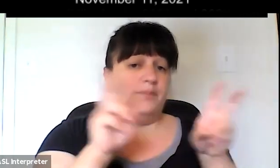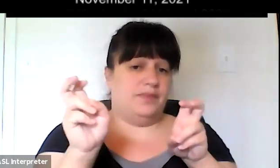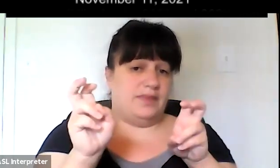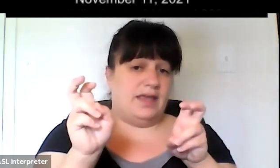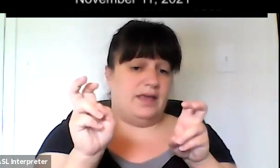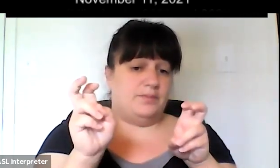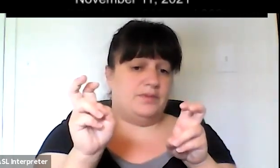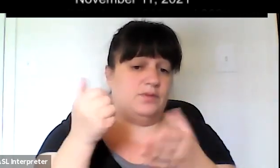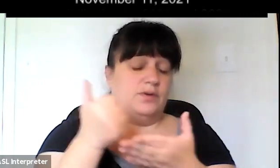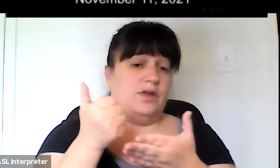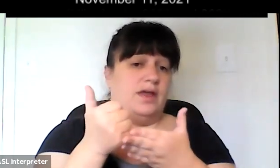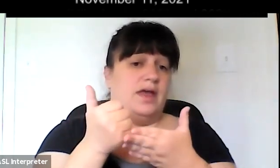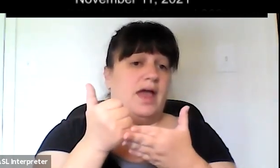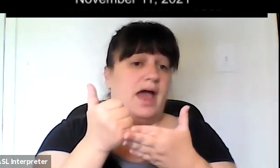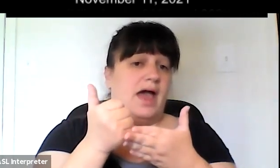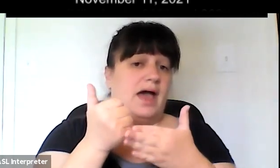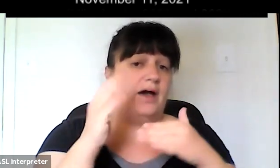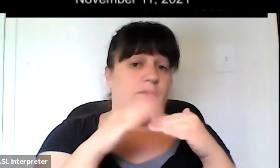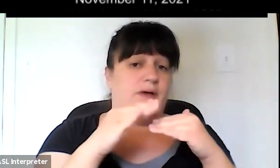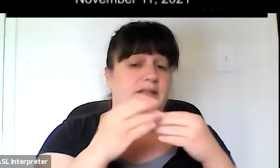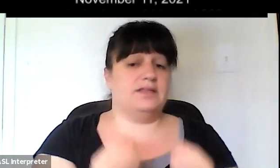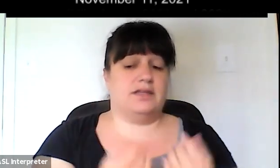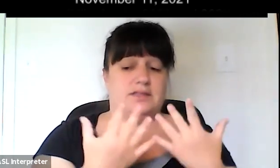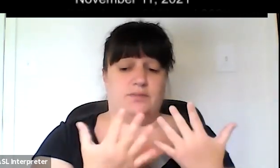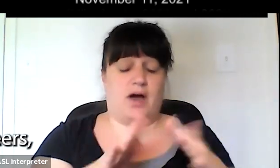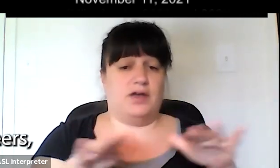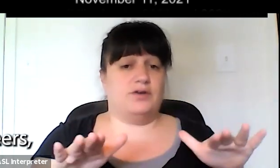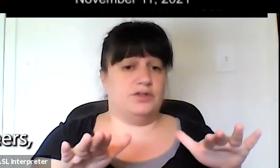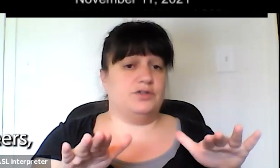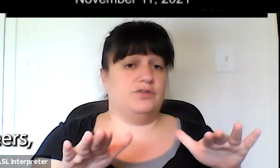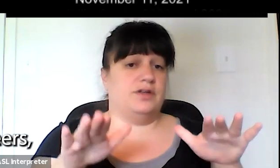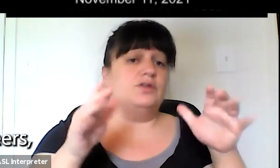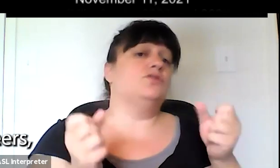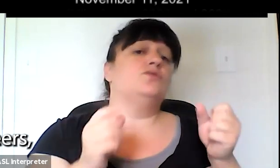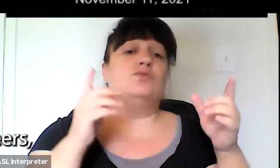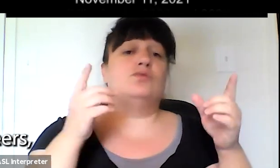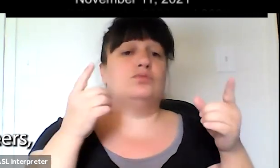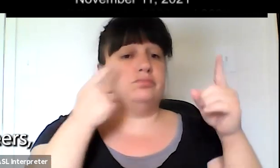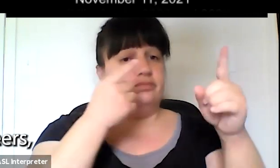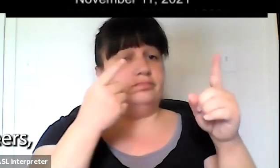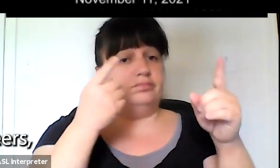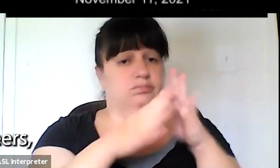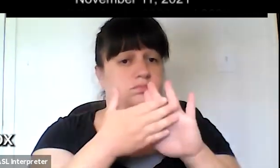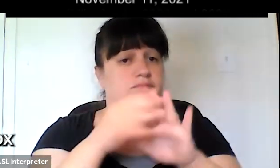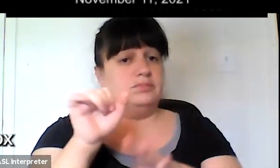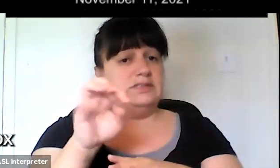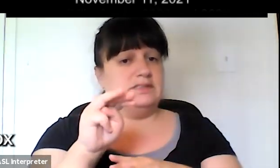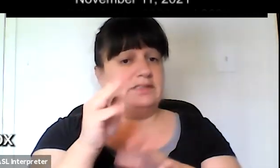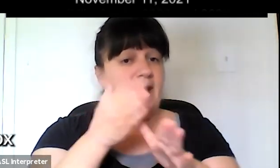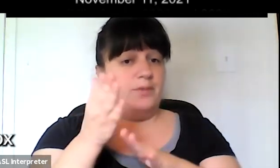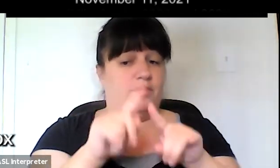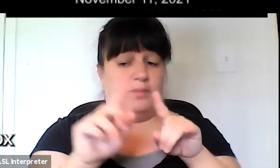which help, at the very least, inspire children to aspire towards not only STEM careers, but